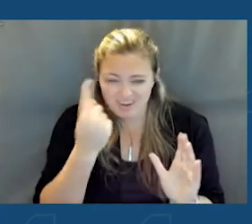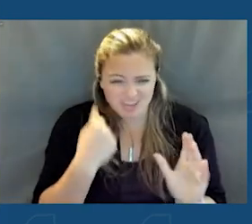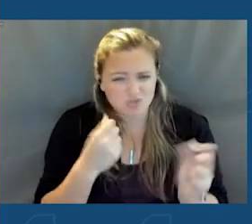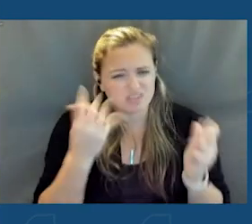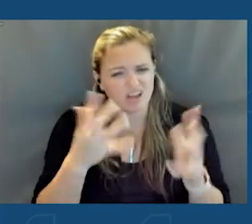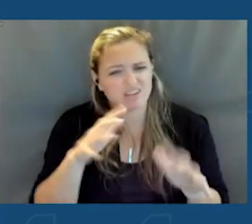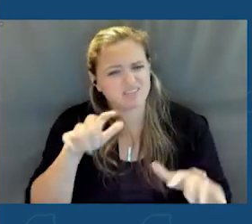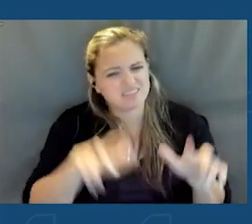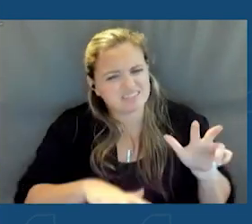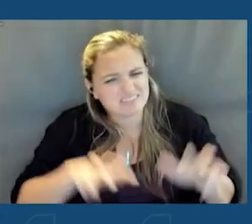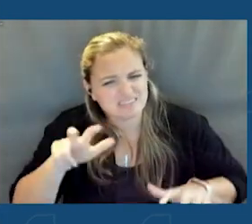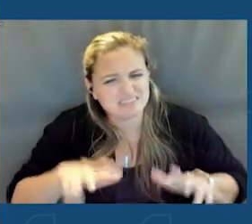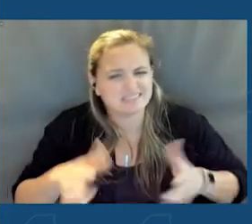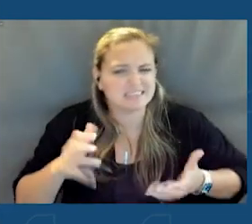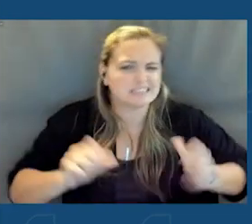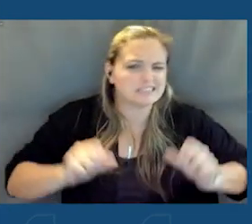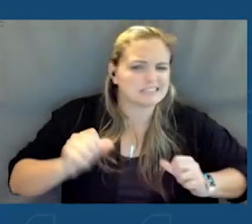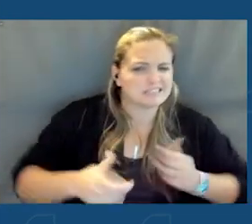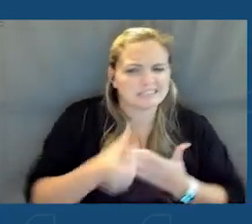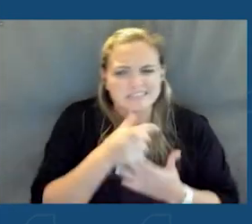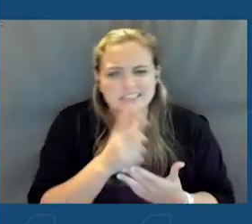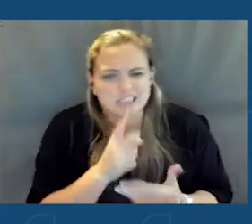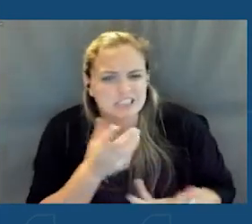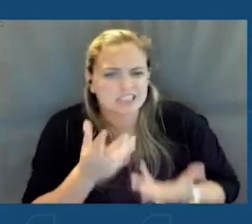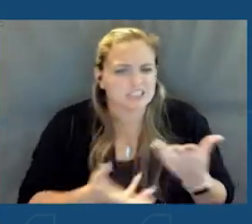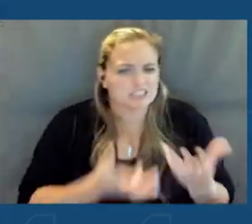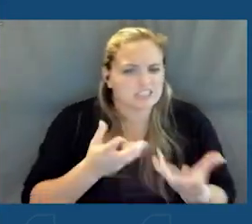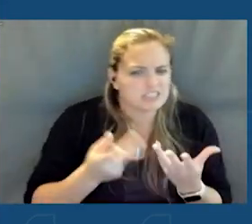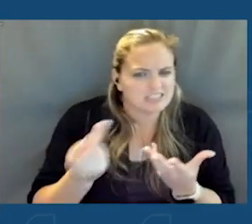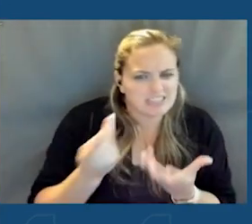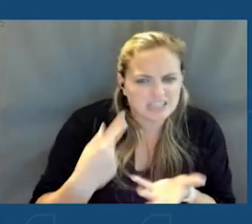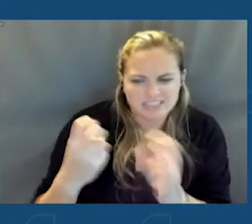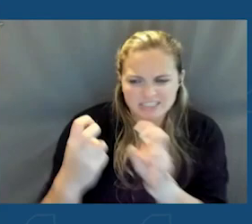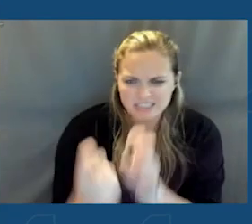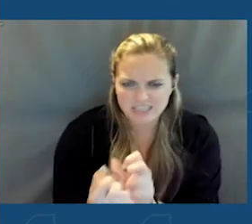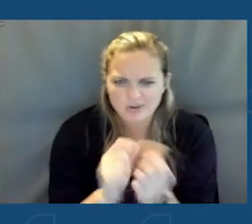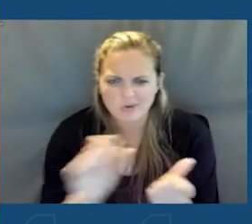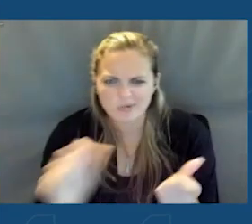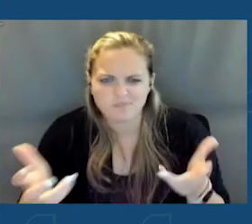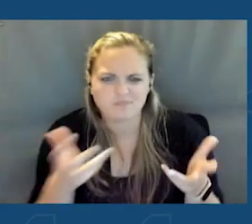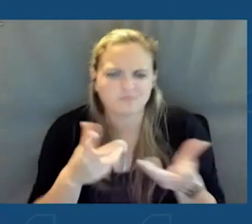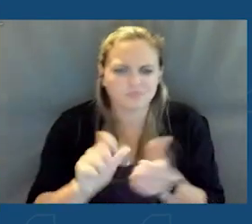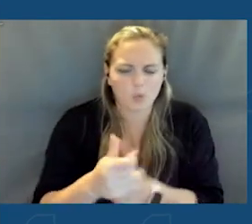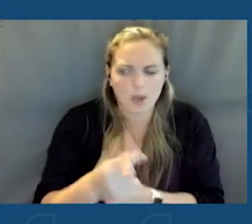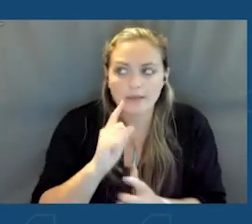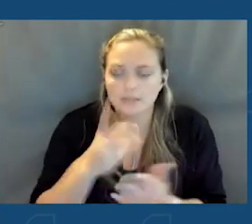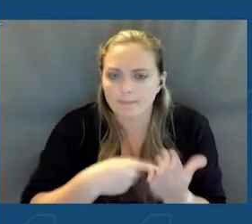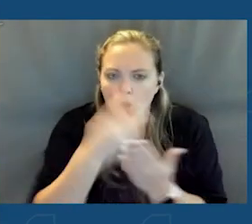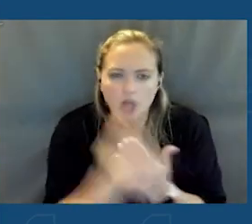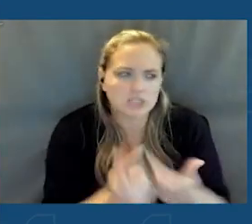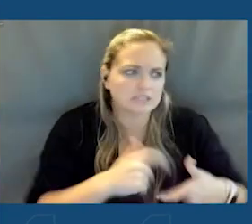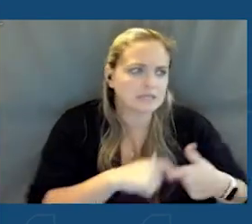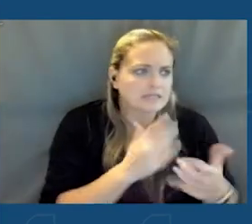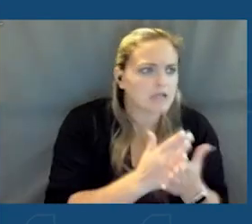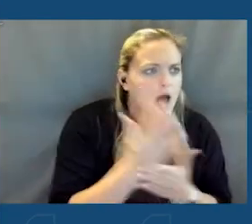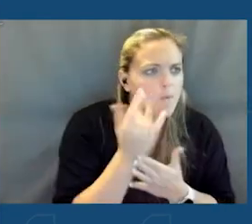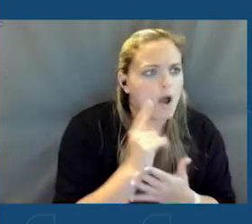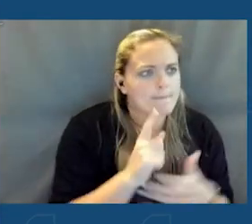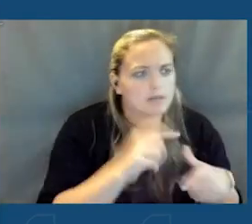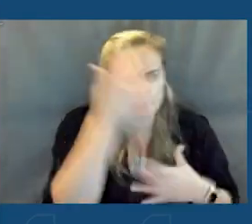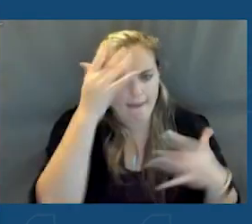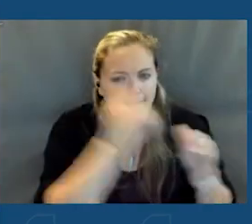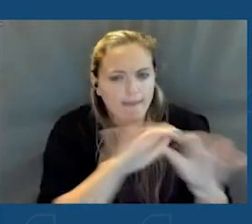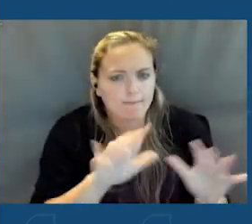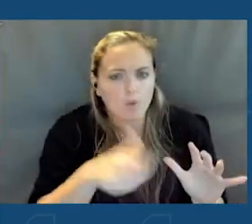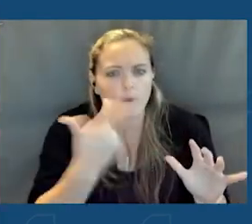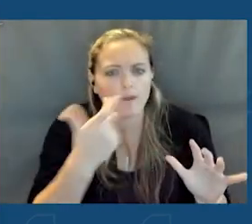project. Rick and I sat in our office and we talked about it. And I said, some of the big projects that have been held up because of the pandemic, what else has